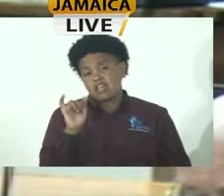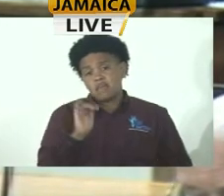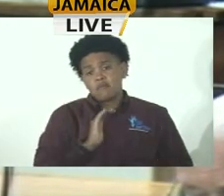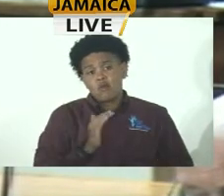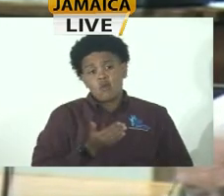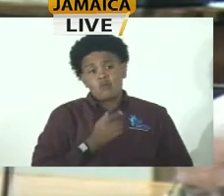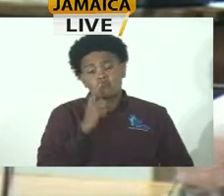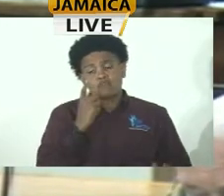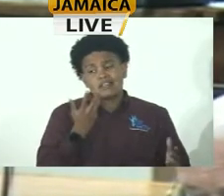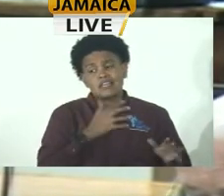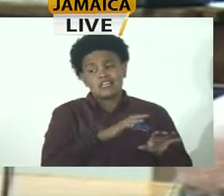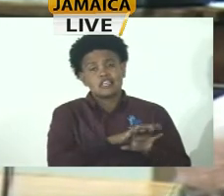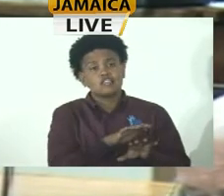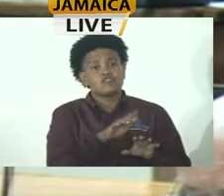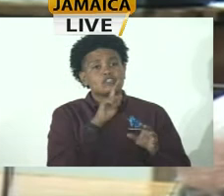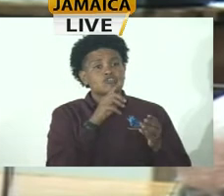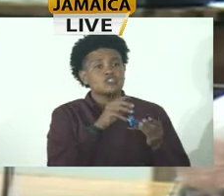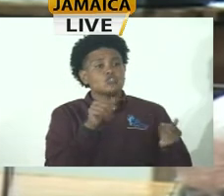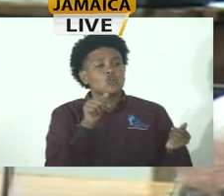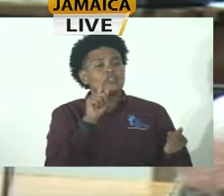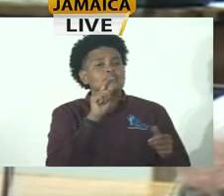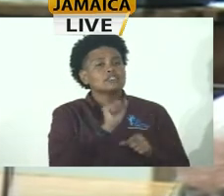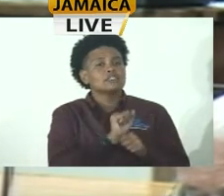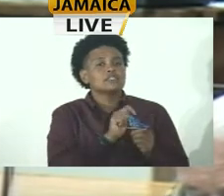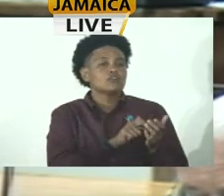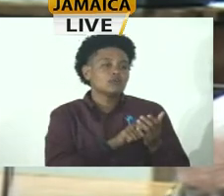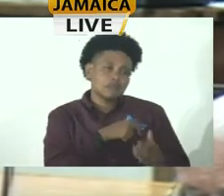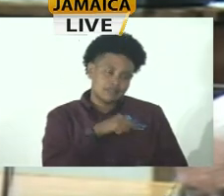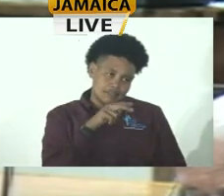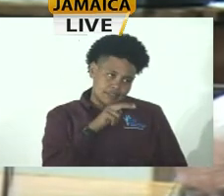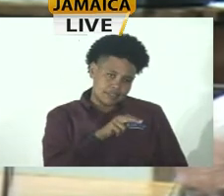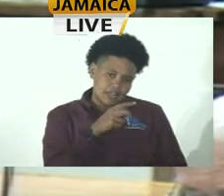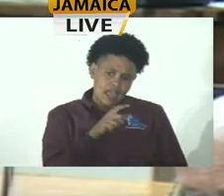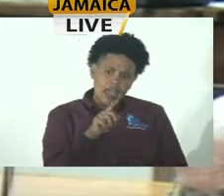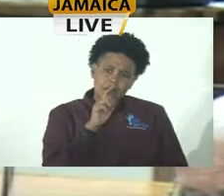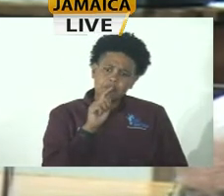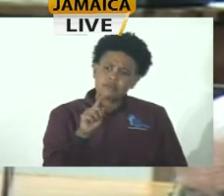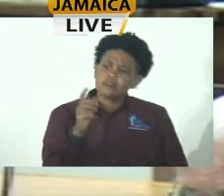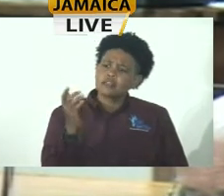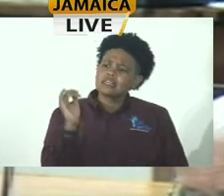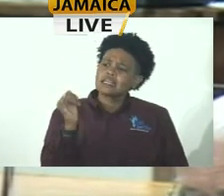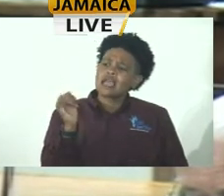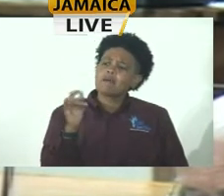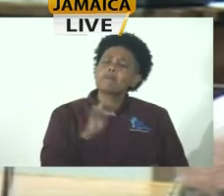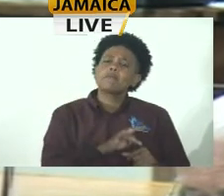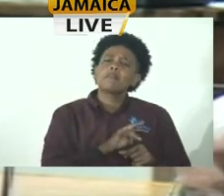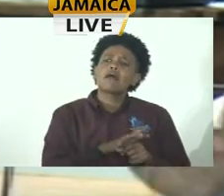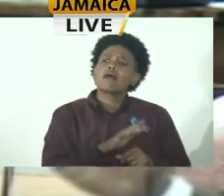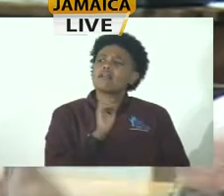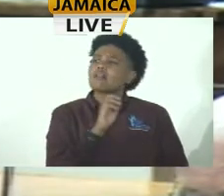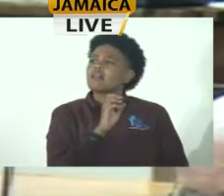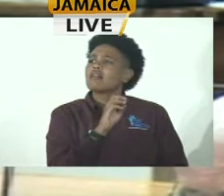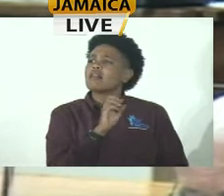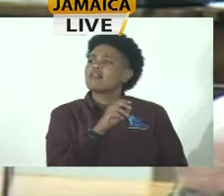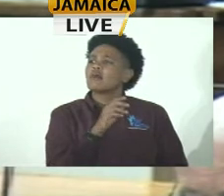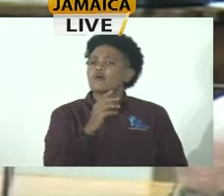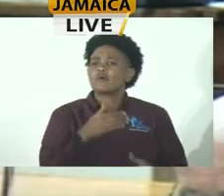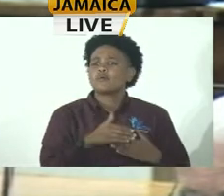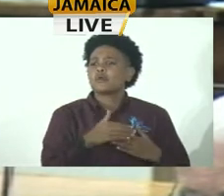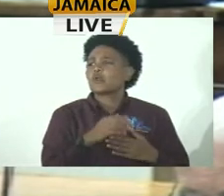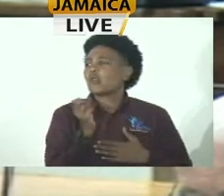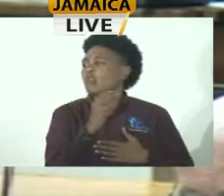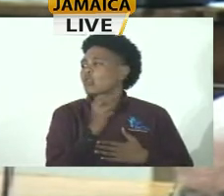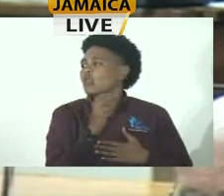integrated solutions that are required the garbage and plastic bottles we threw out the car window